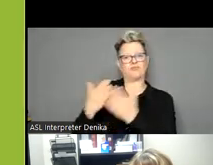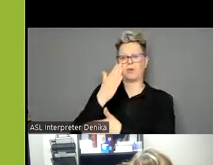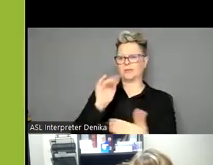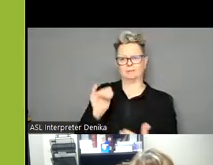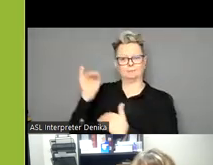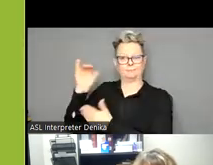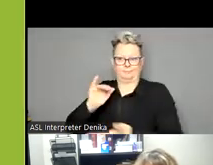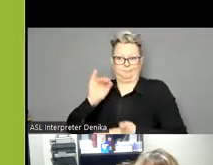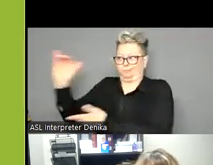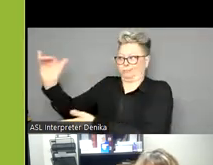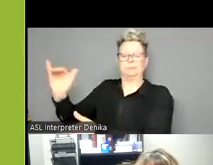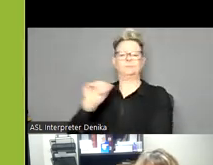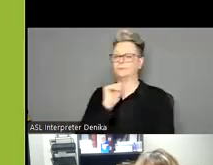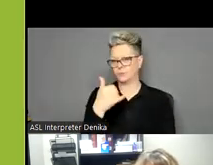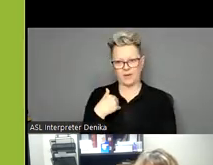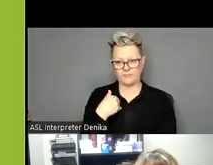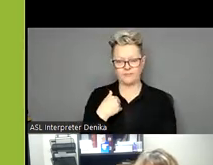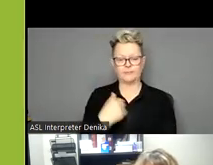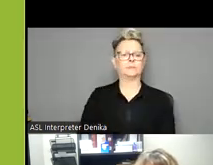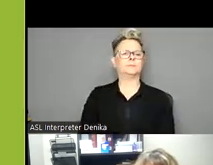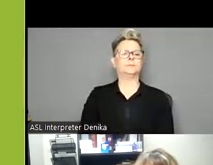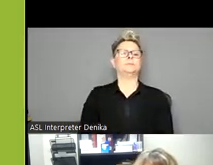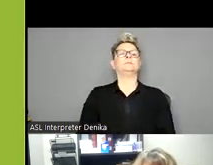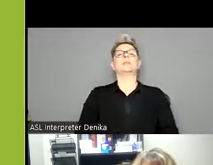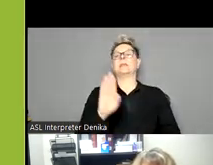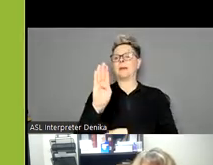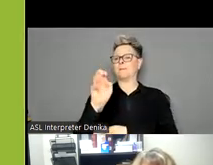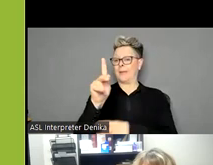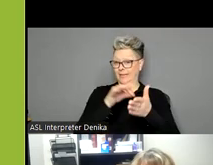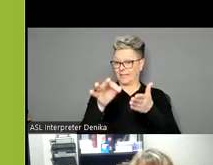that effect. Joint bank accounts are another important